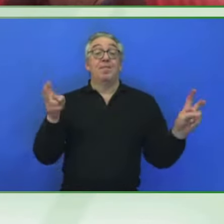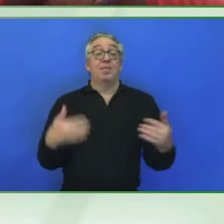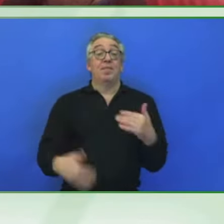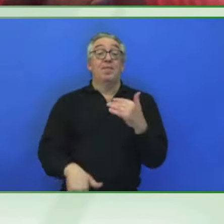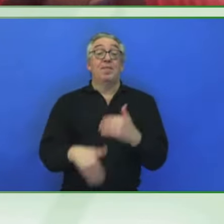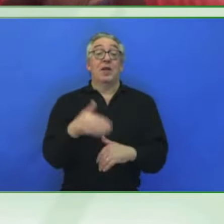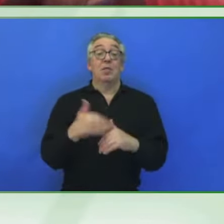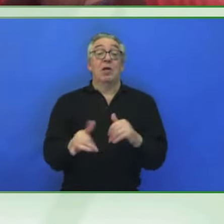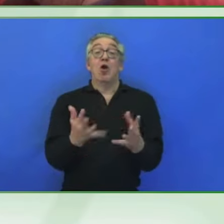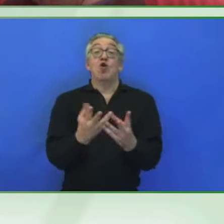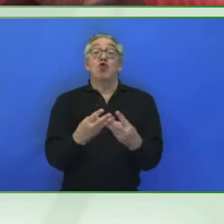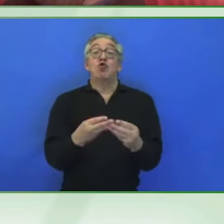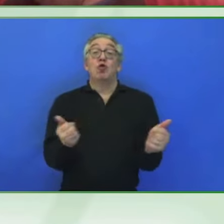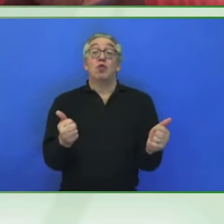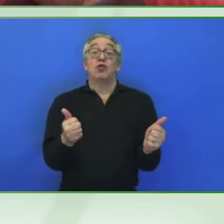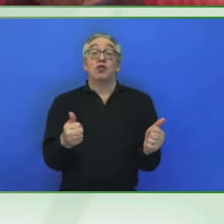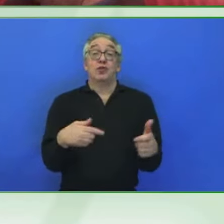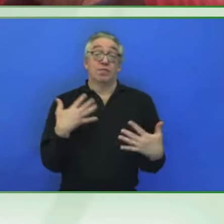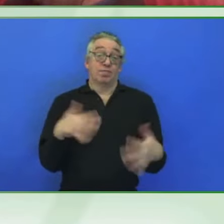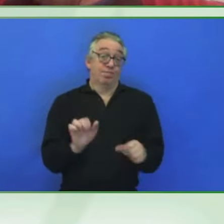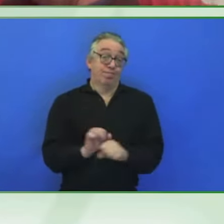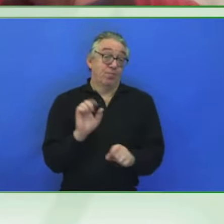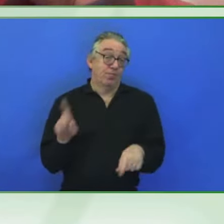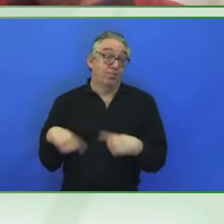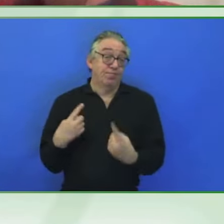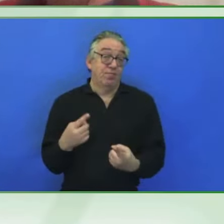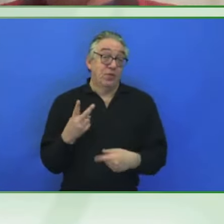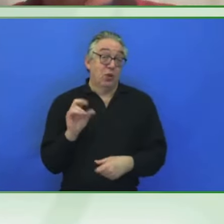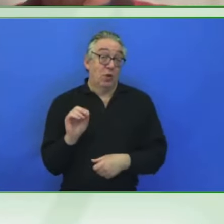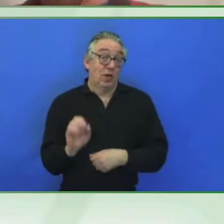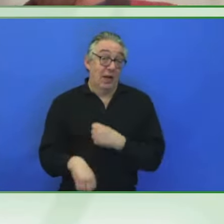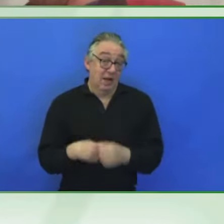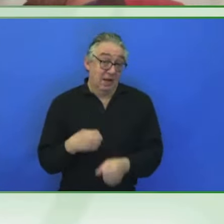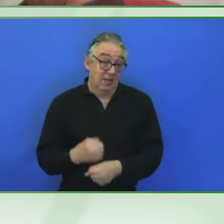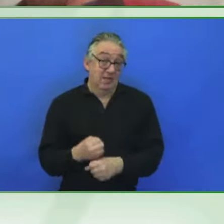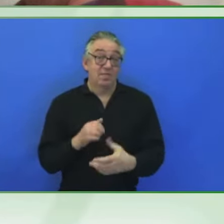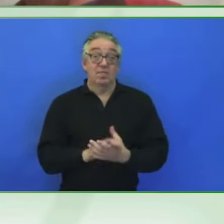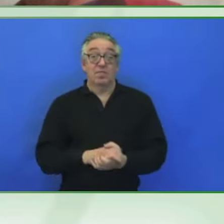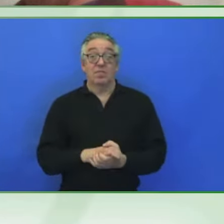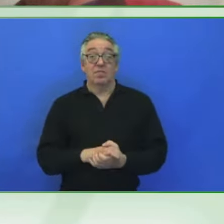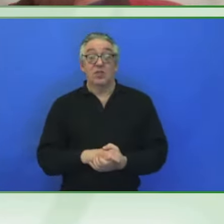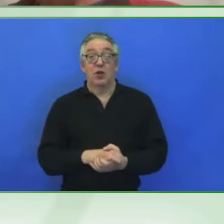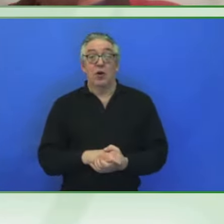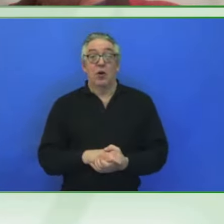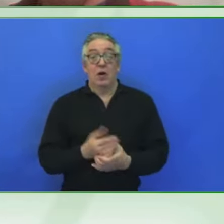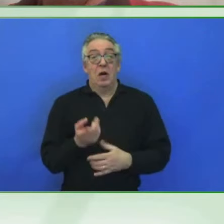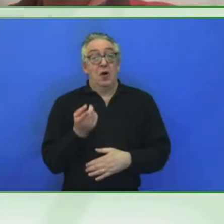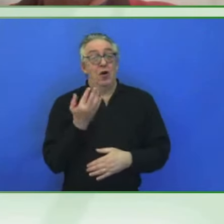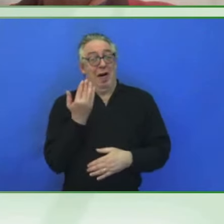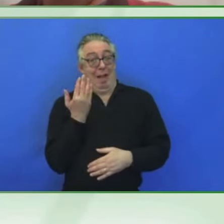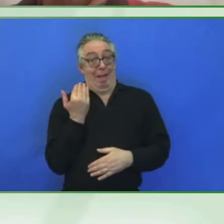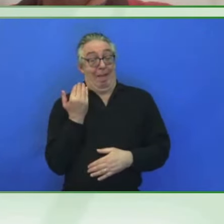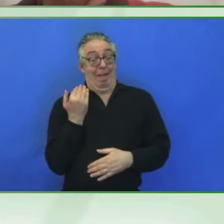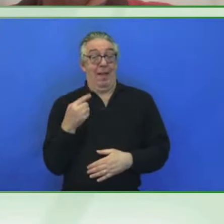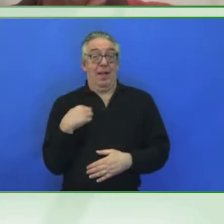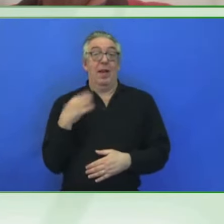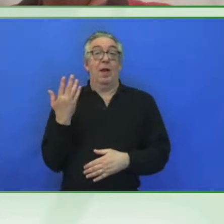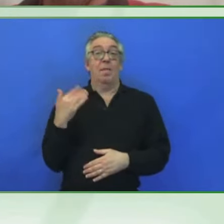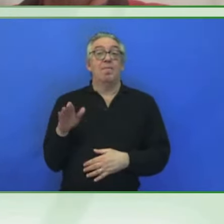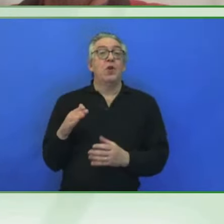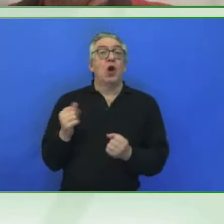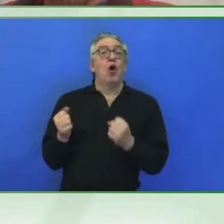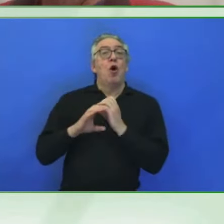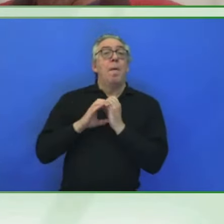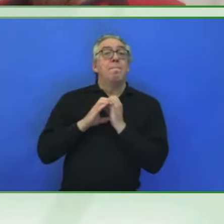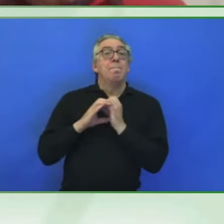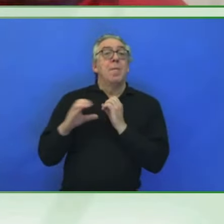years. Recently, we have been involved on the bus rapid transport systems, and perhaps we can go to the